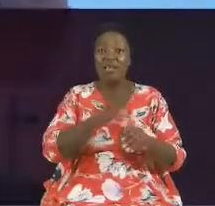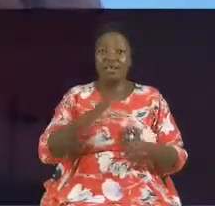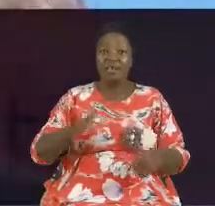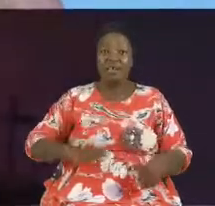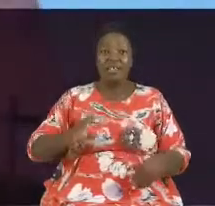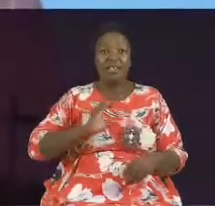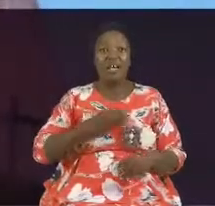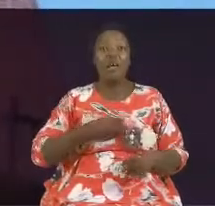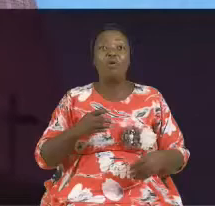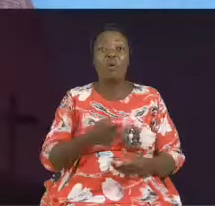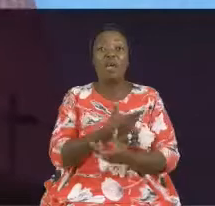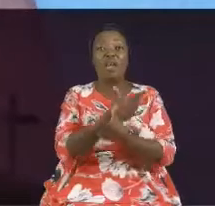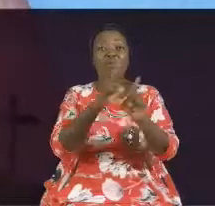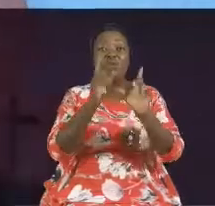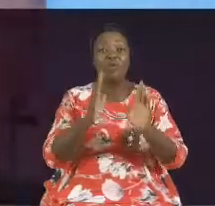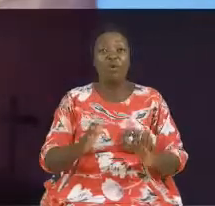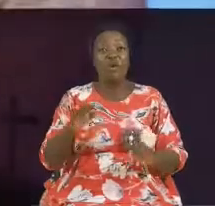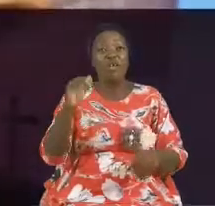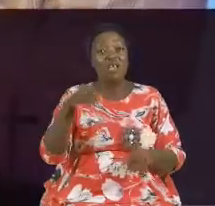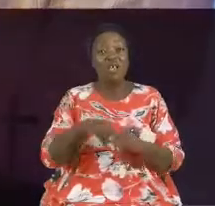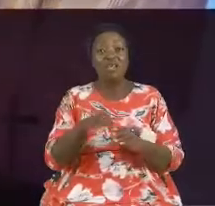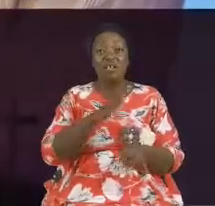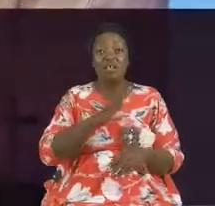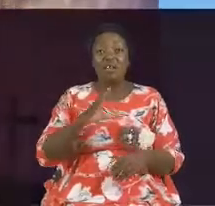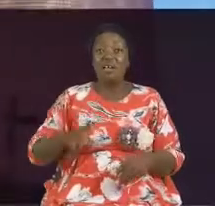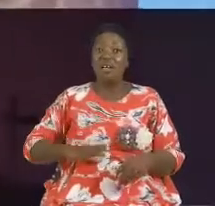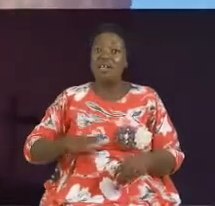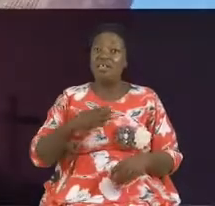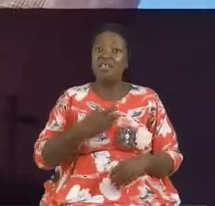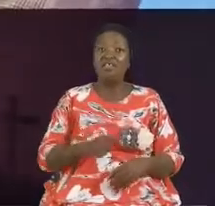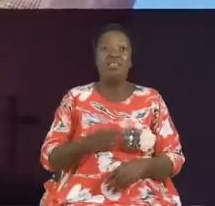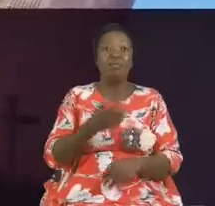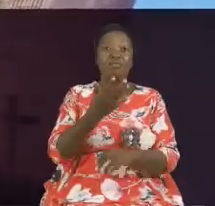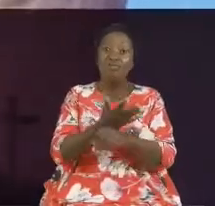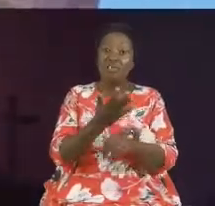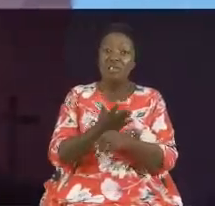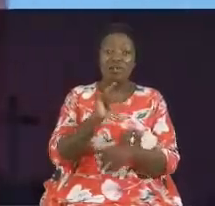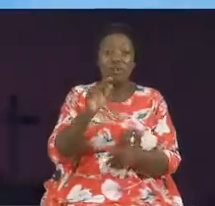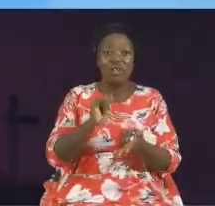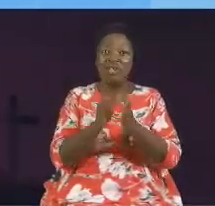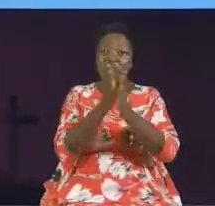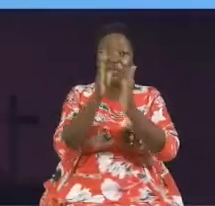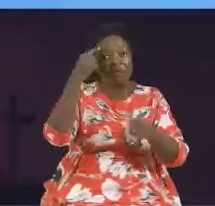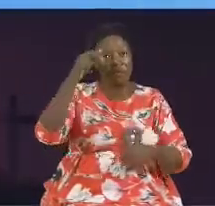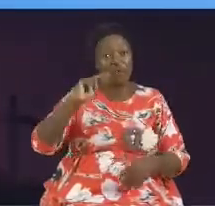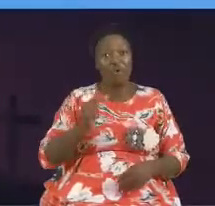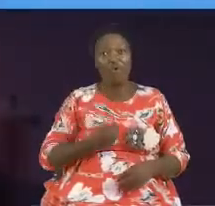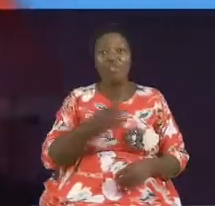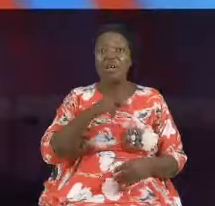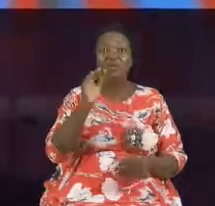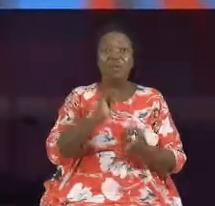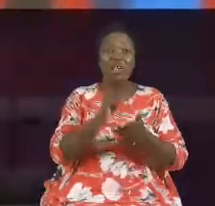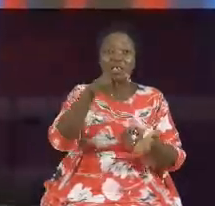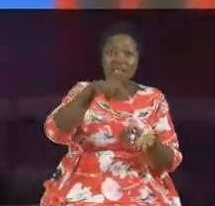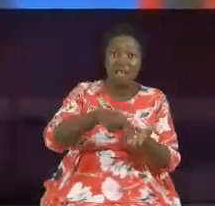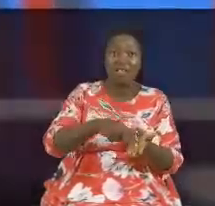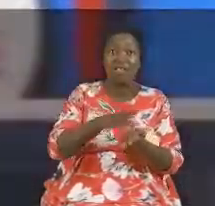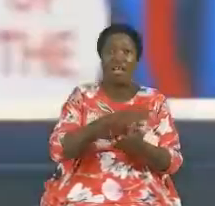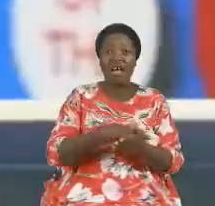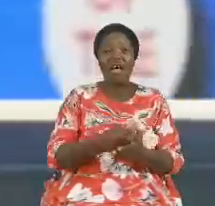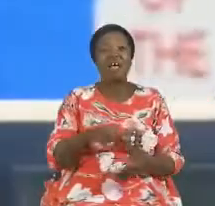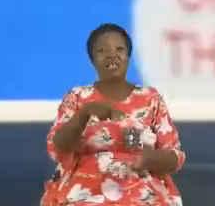in Christ our deliverer, in Christ our liberator, in Christ the advocate